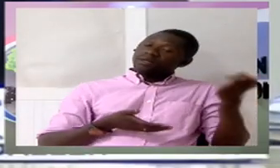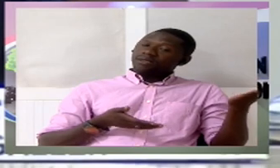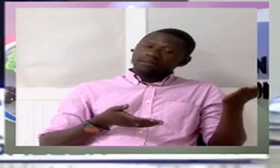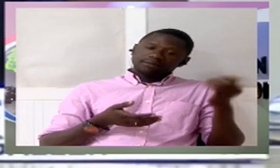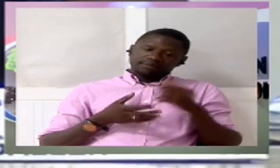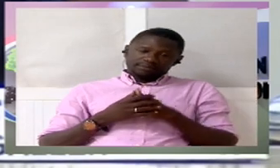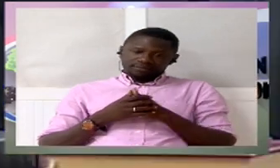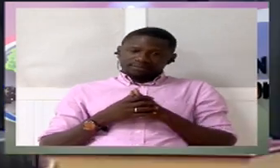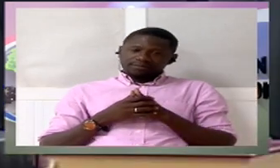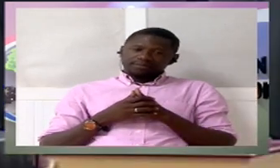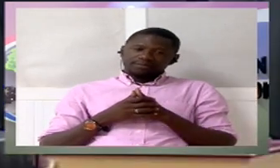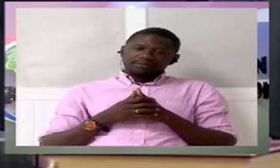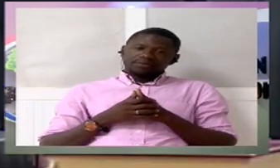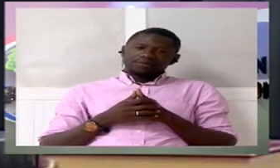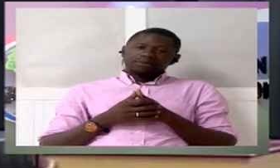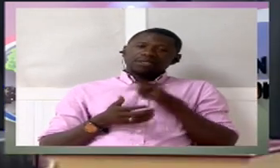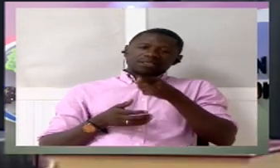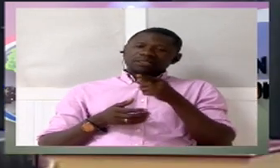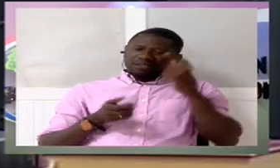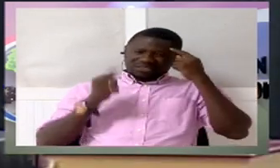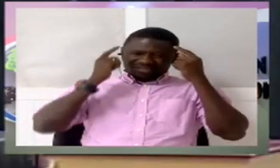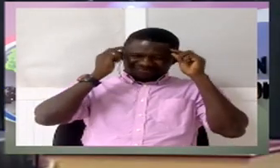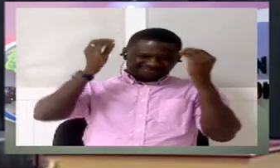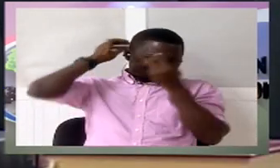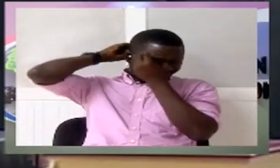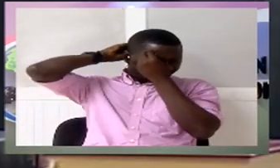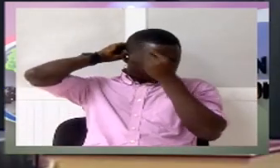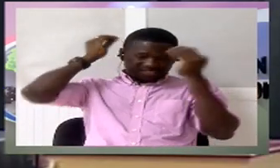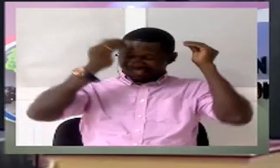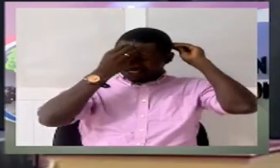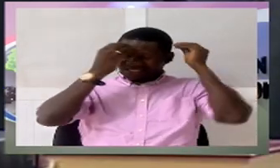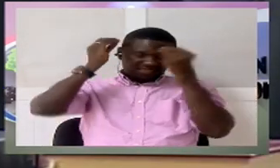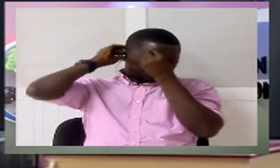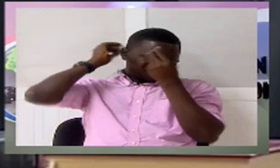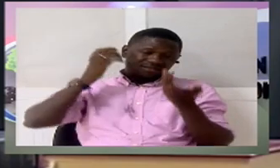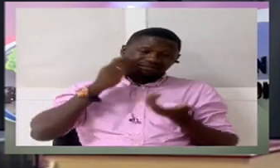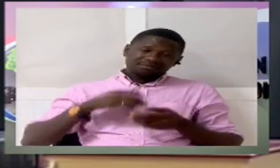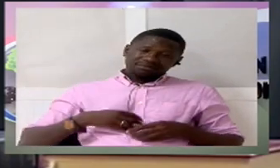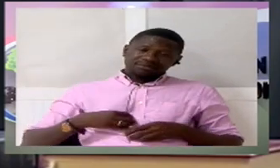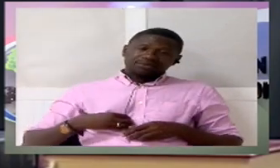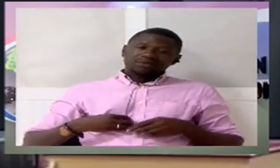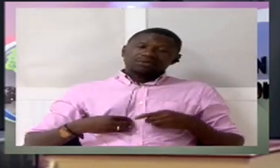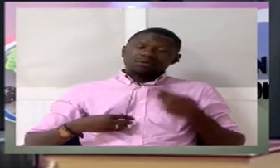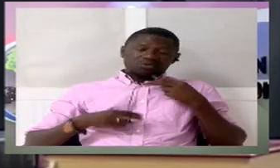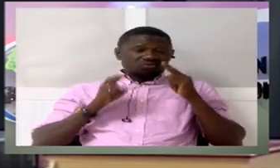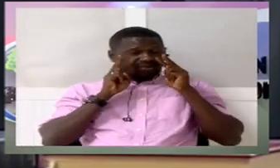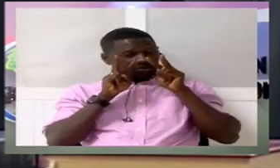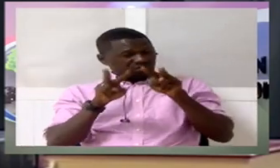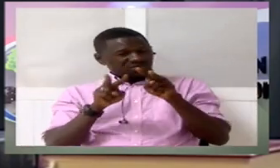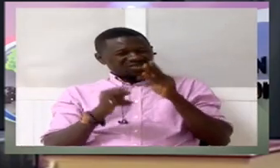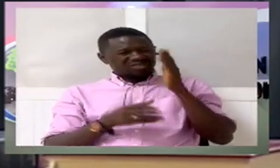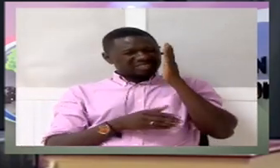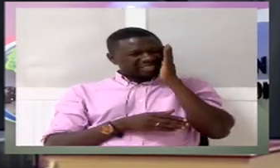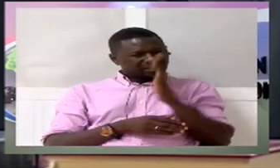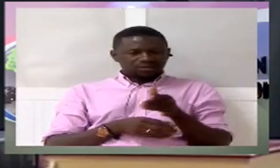mola membe bantala. This is a misconception. Nyimukule me alonko mira amanke mira li sabati rengoti. We should look into critically